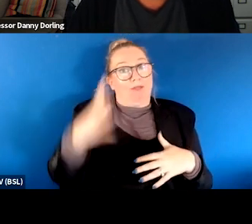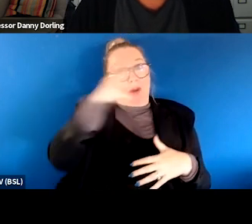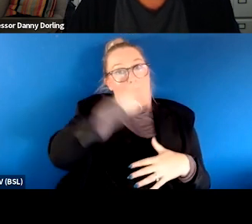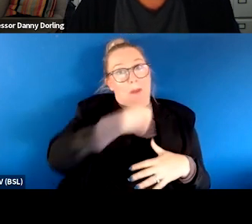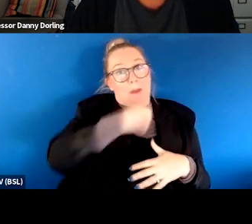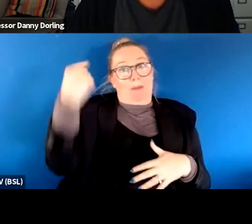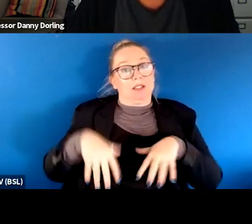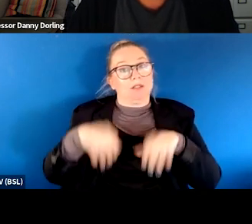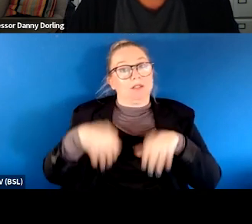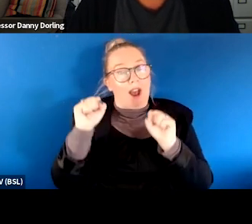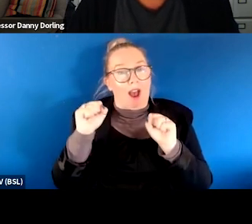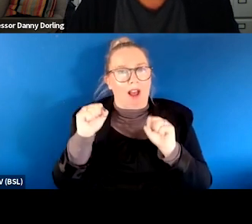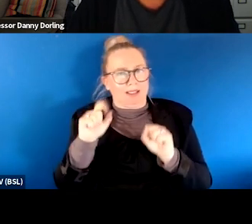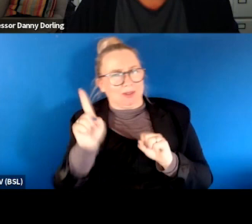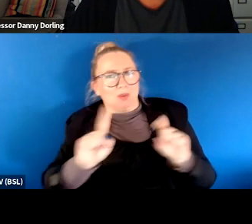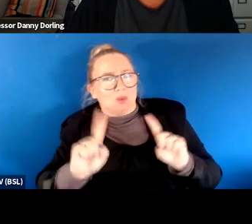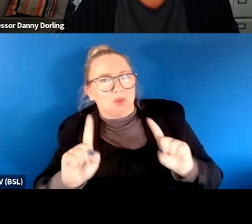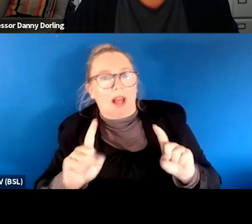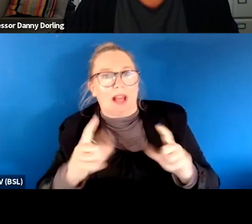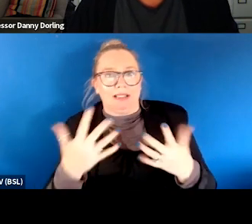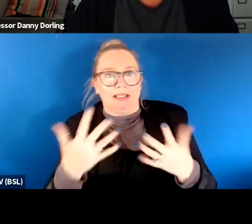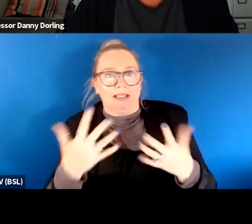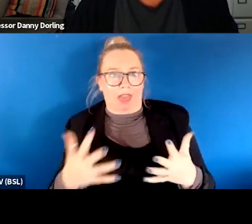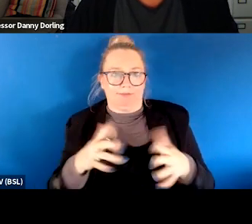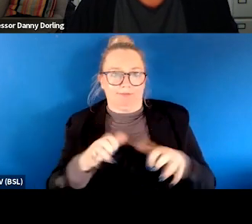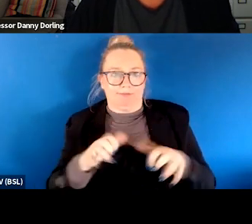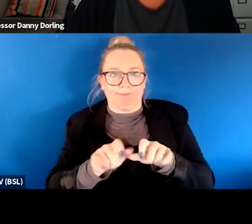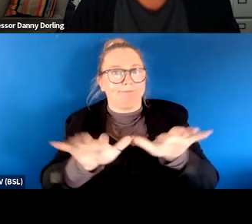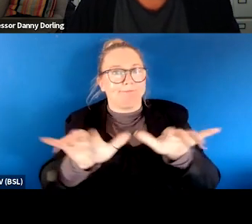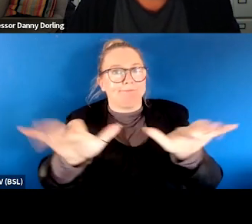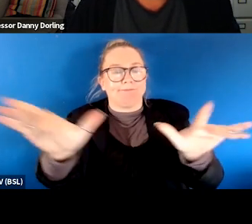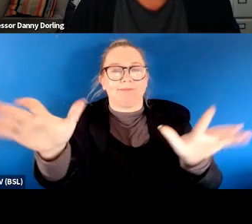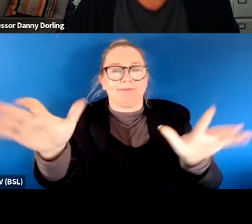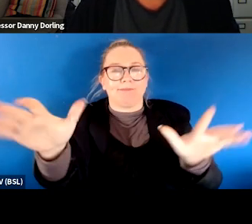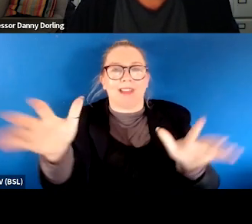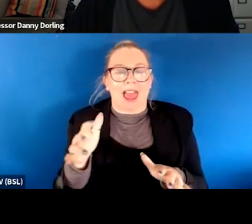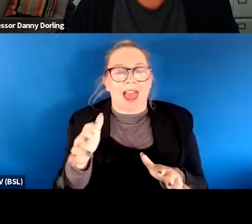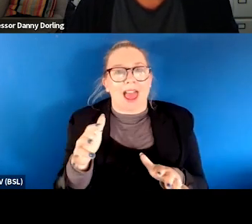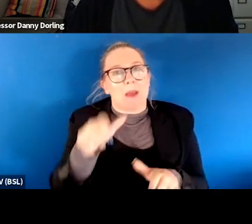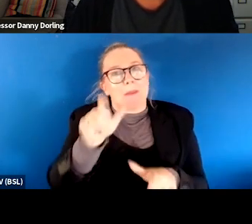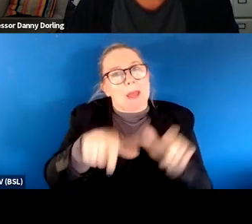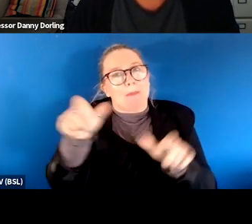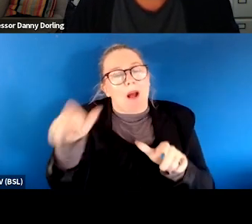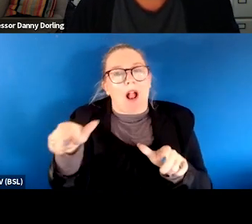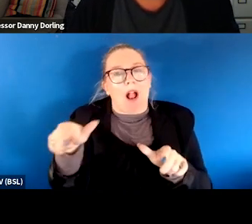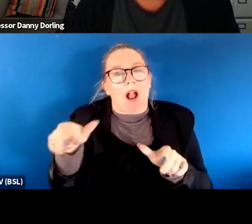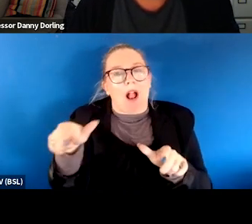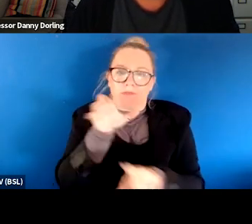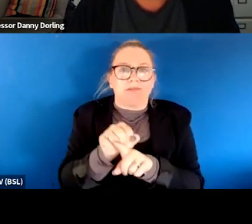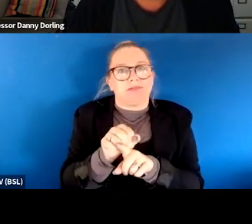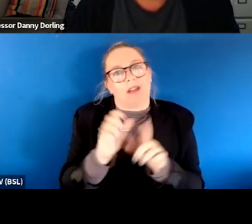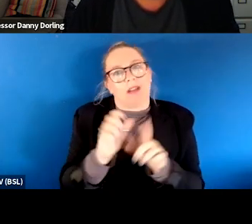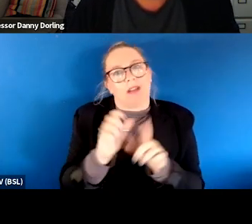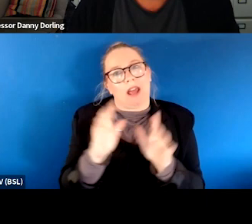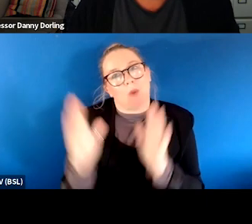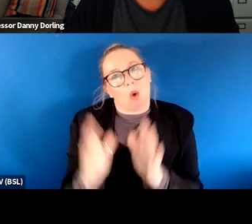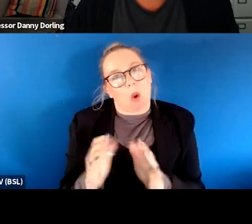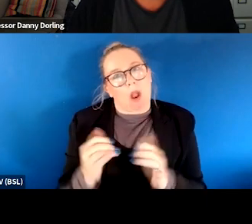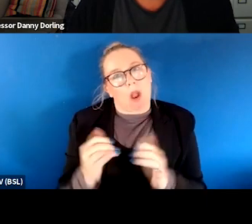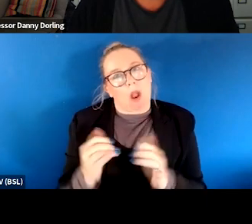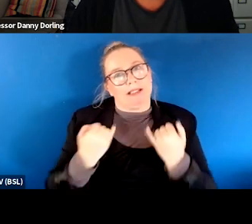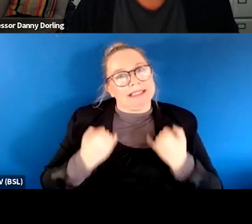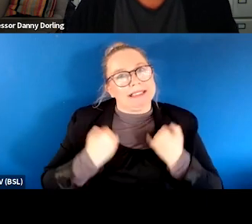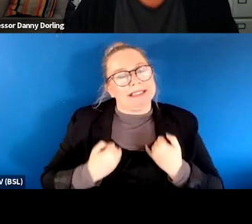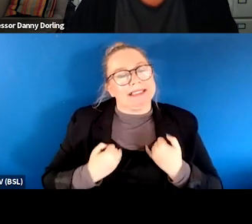these things, there have been lots and lots of small diseases that we worried would be larger, but were small, not with